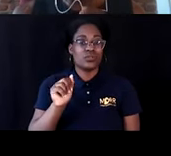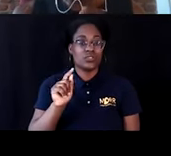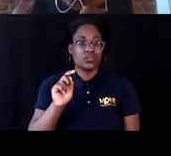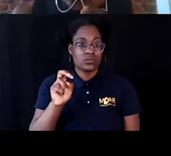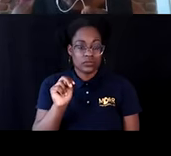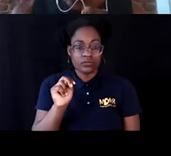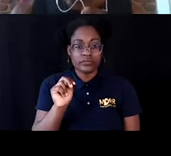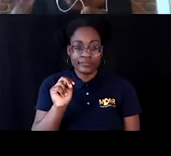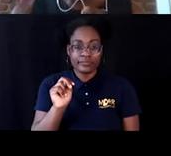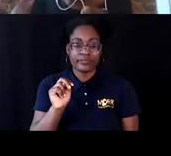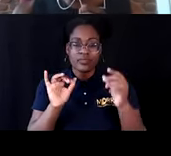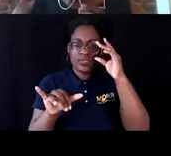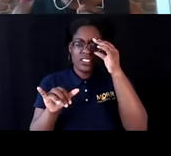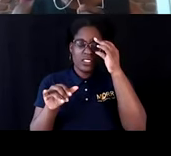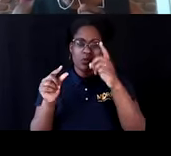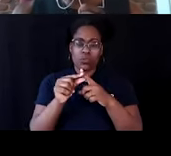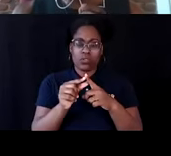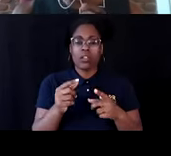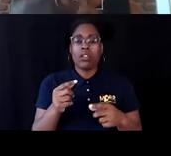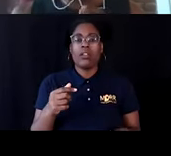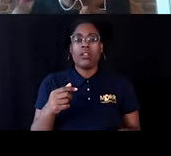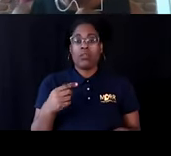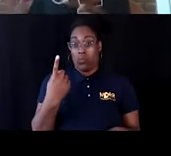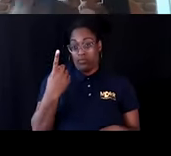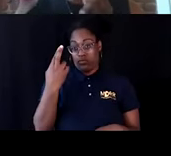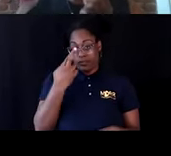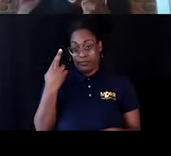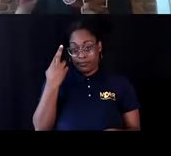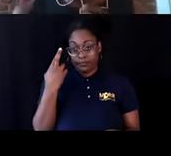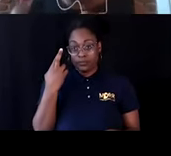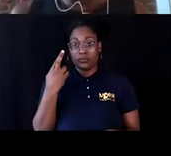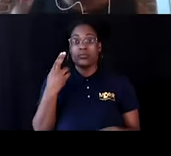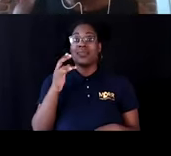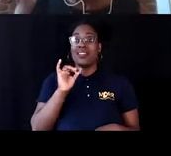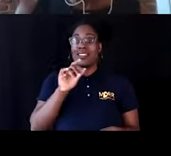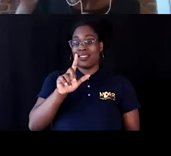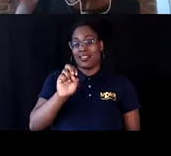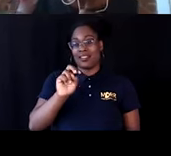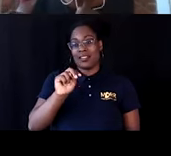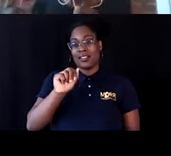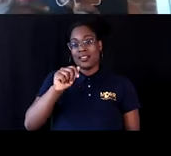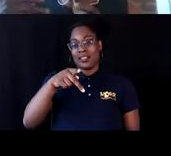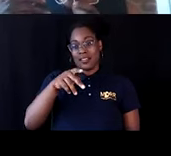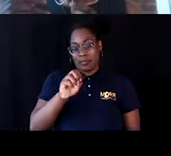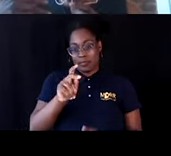One of them is that the Lenape people are matrilineal, and so